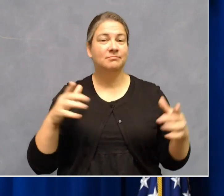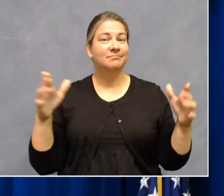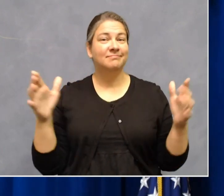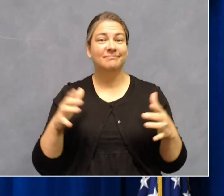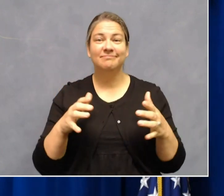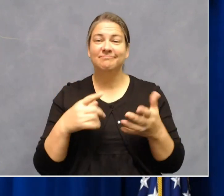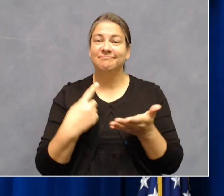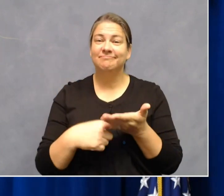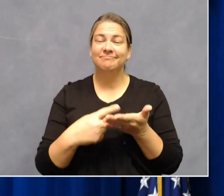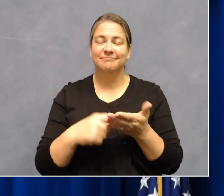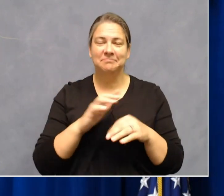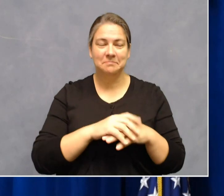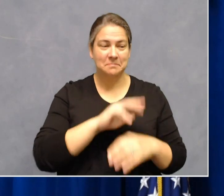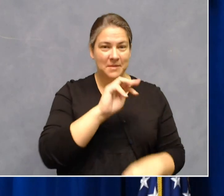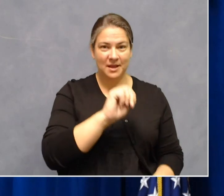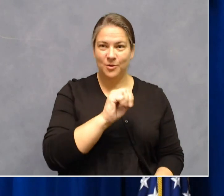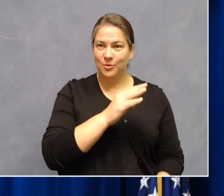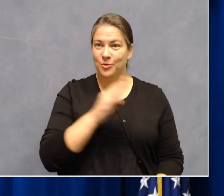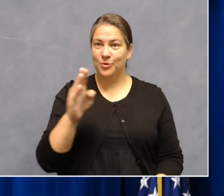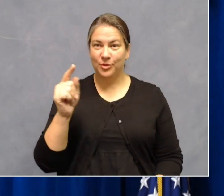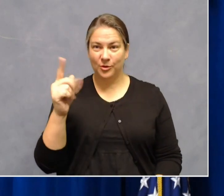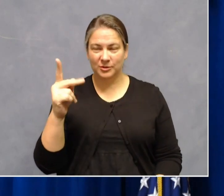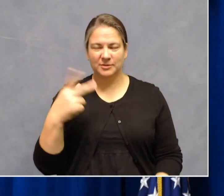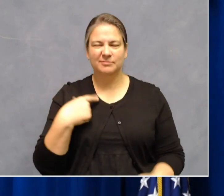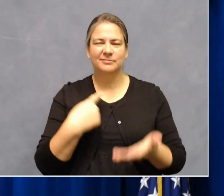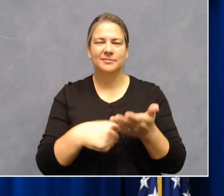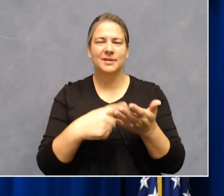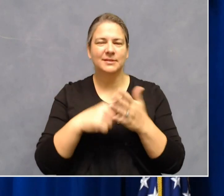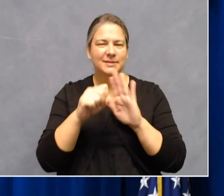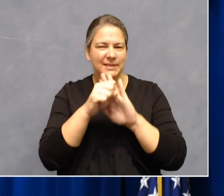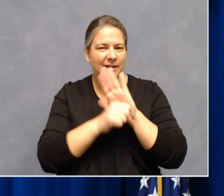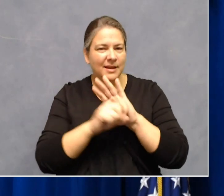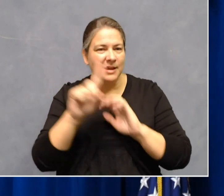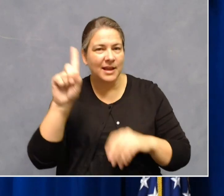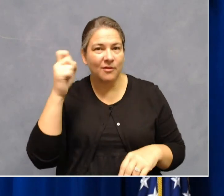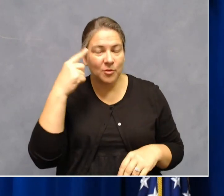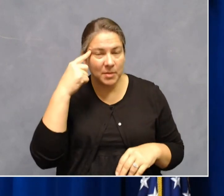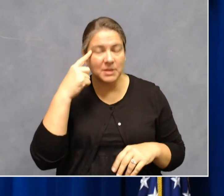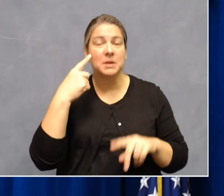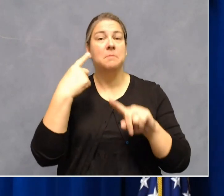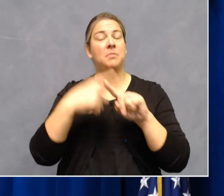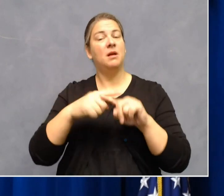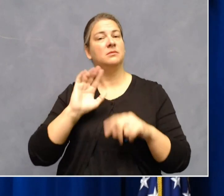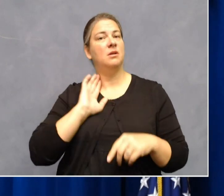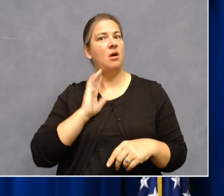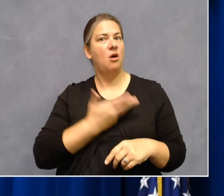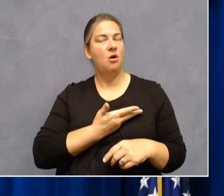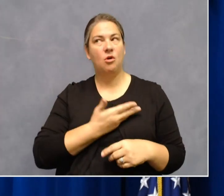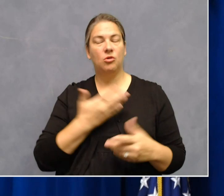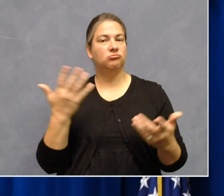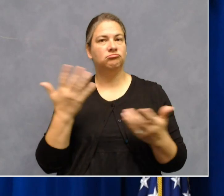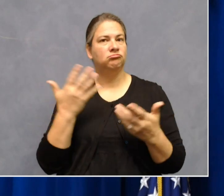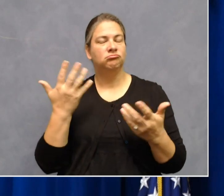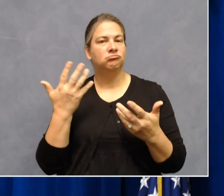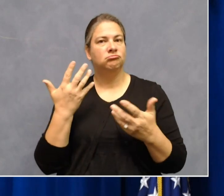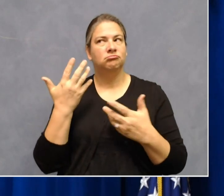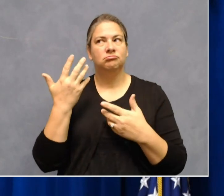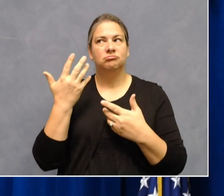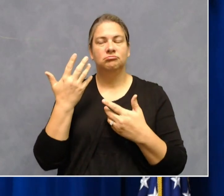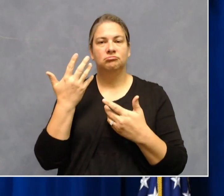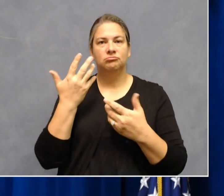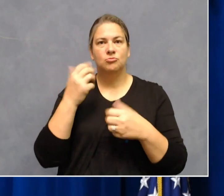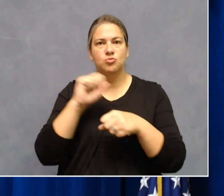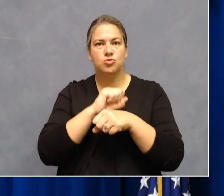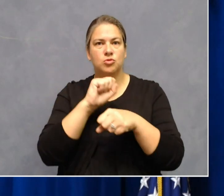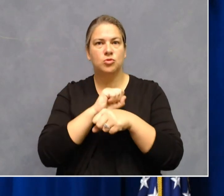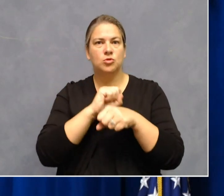update on what's going on in state government, but most importantly, on our efforts to defeat the coronavirus. First, let me say,